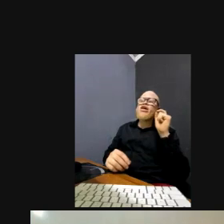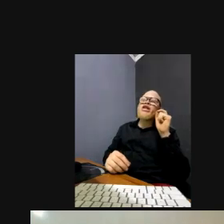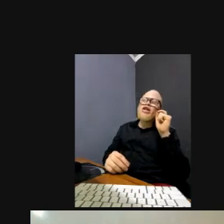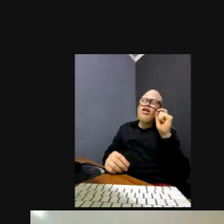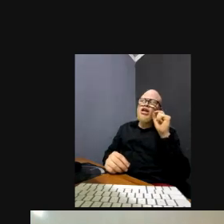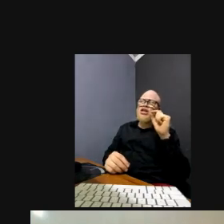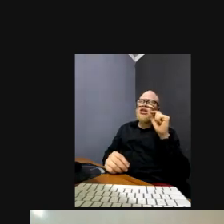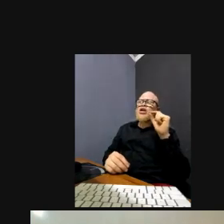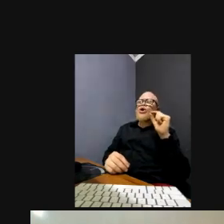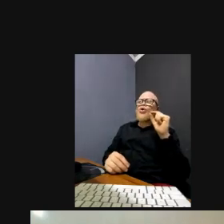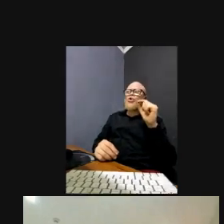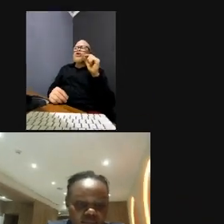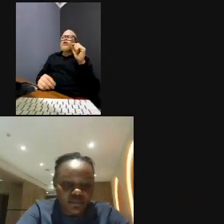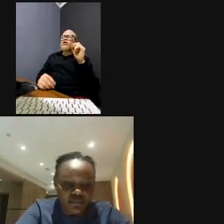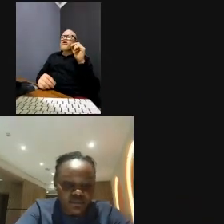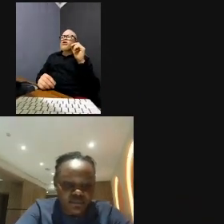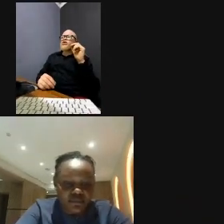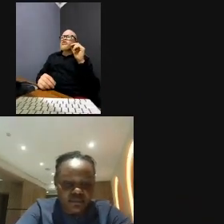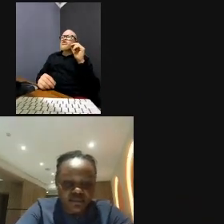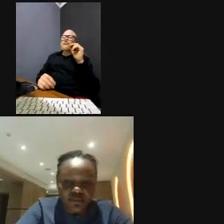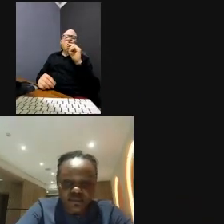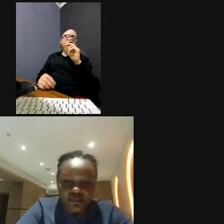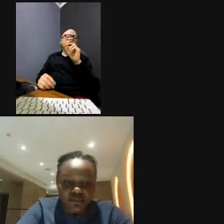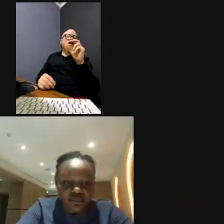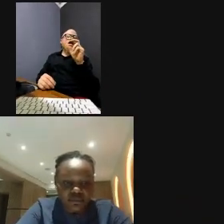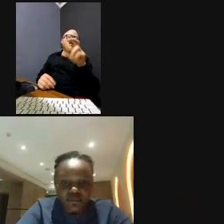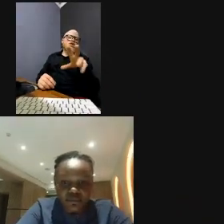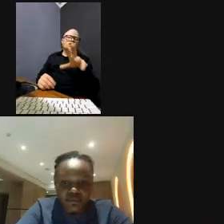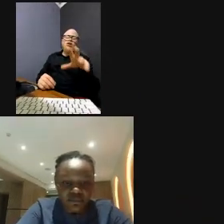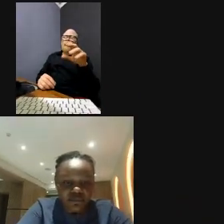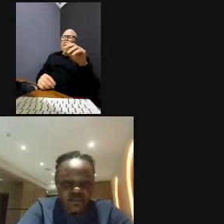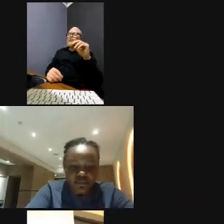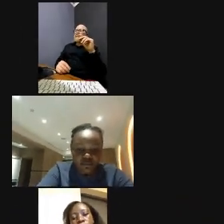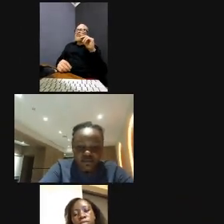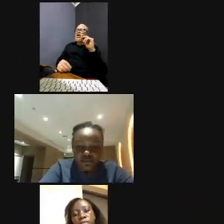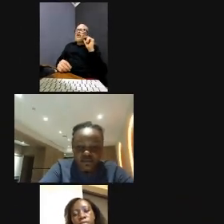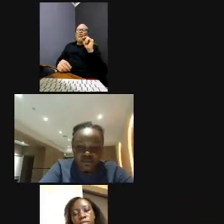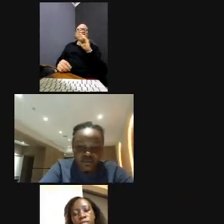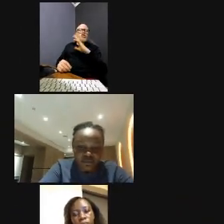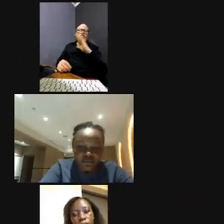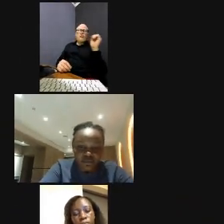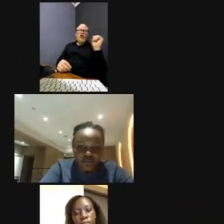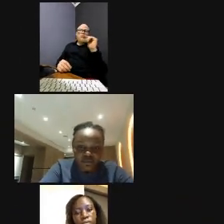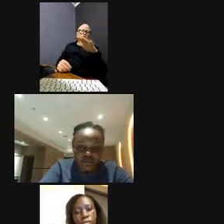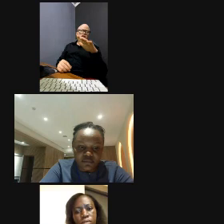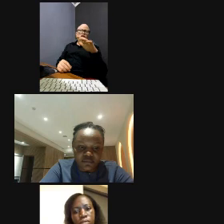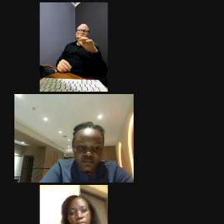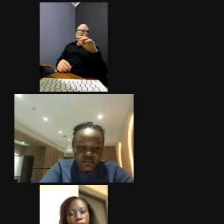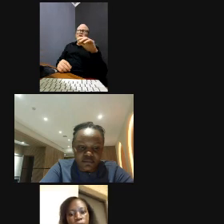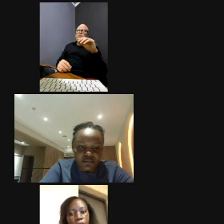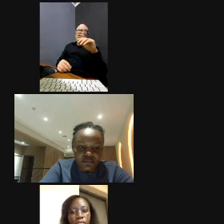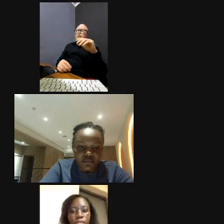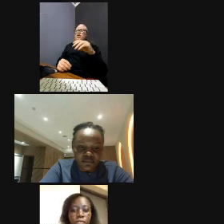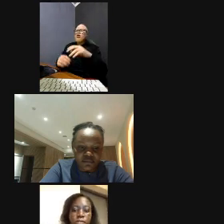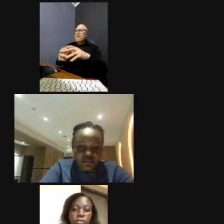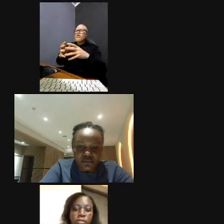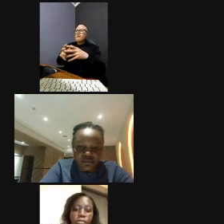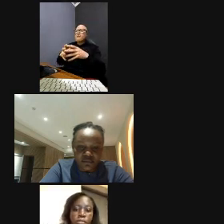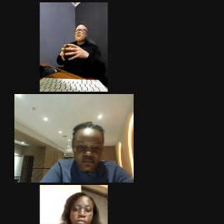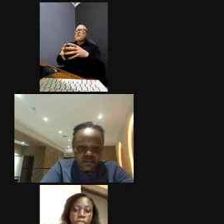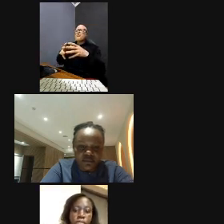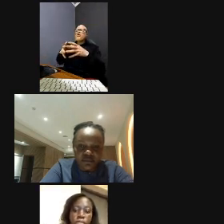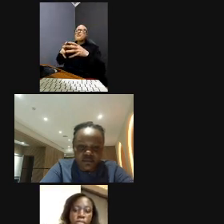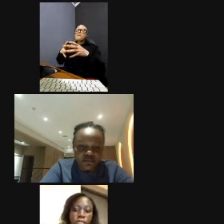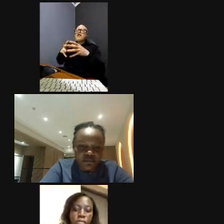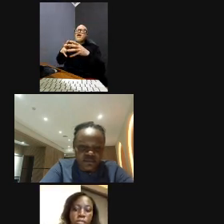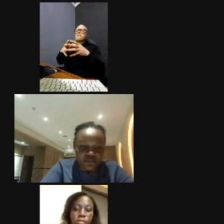be very keen on the storyline of the content that we are putting out there, because we do